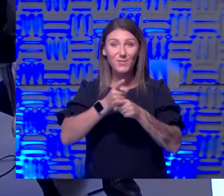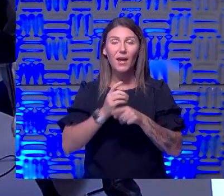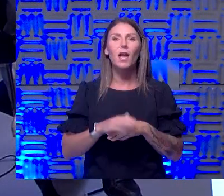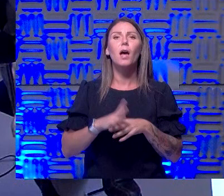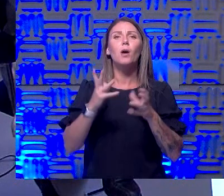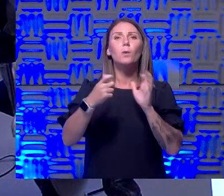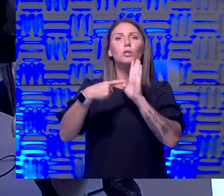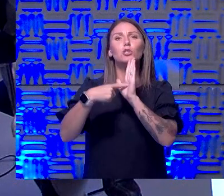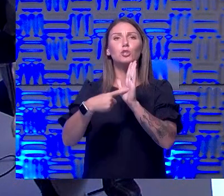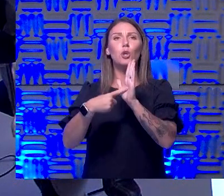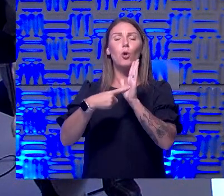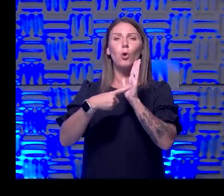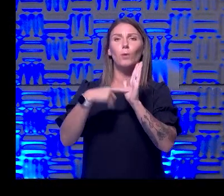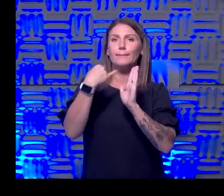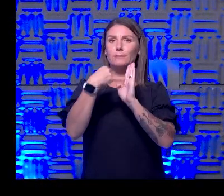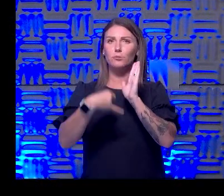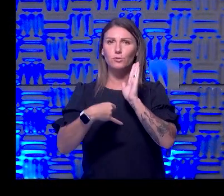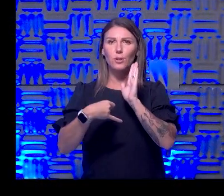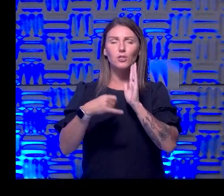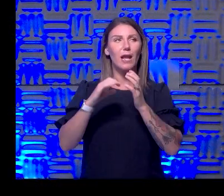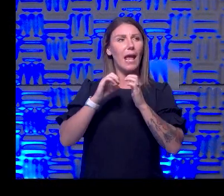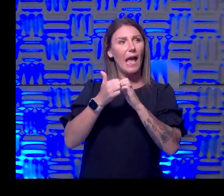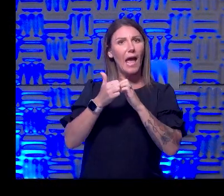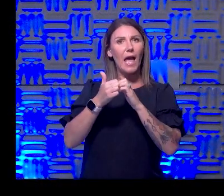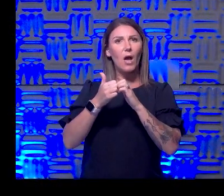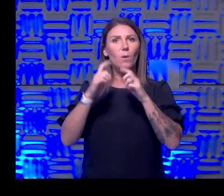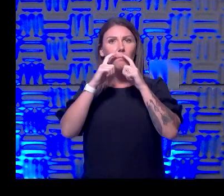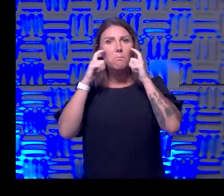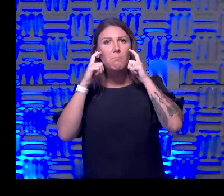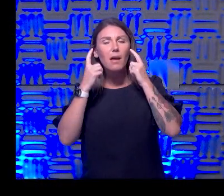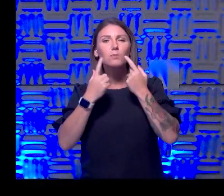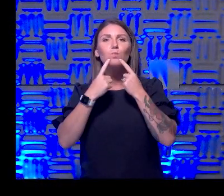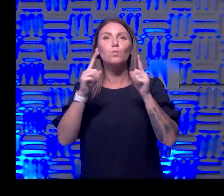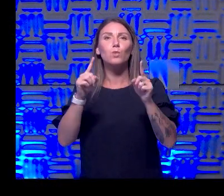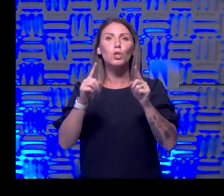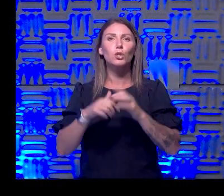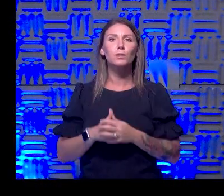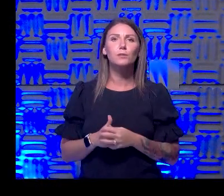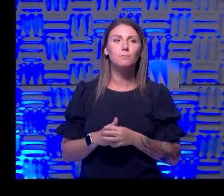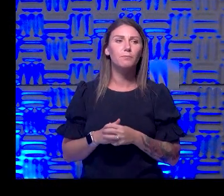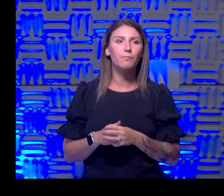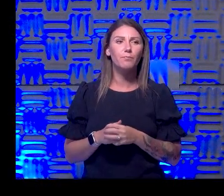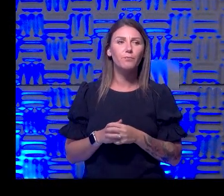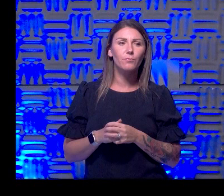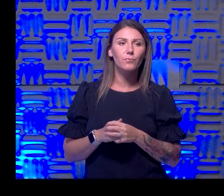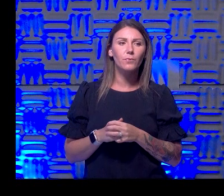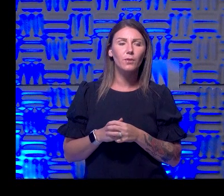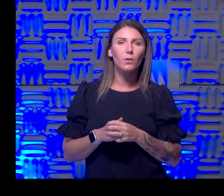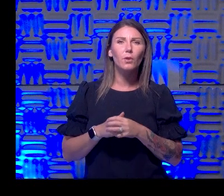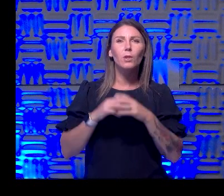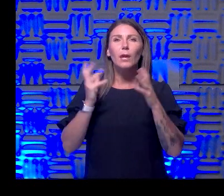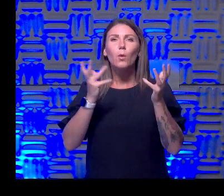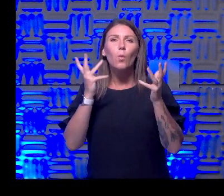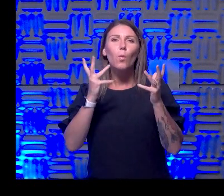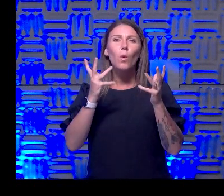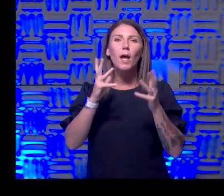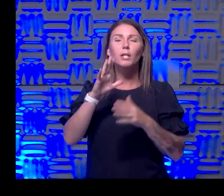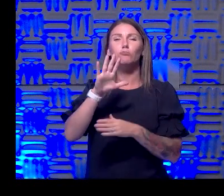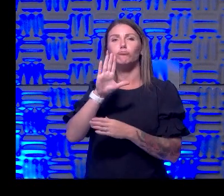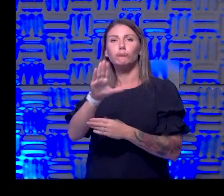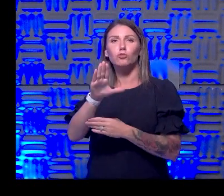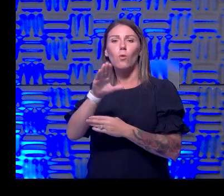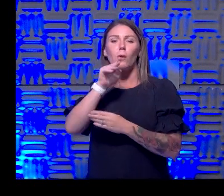an illustration of kind of how masks work, really kind of what your droplets